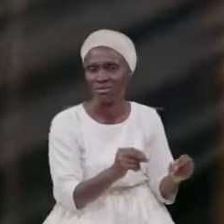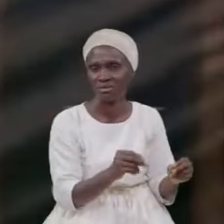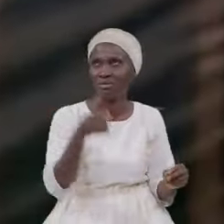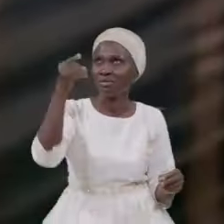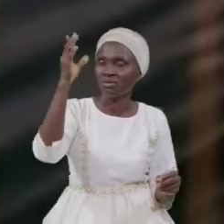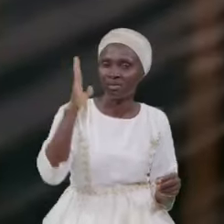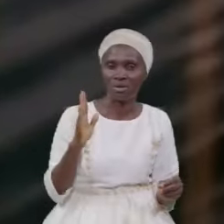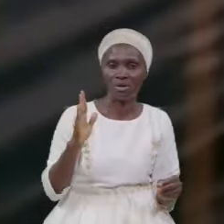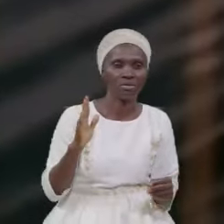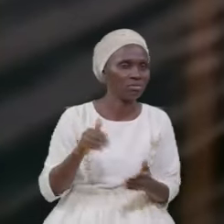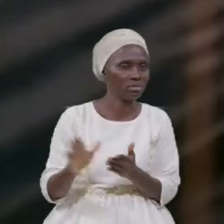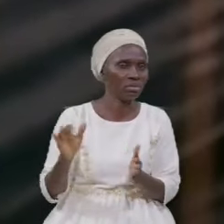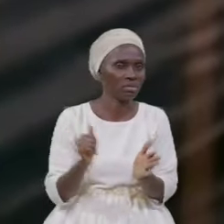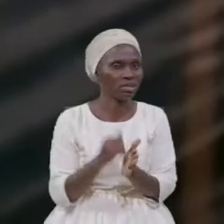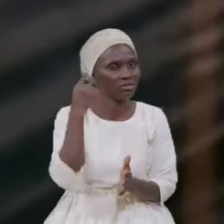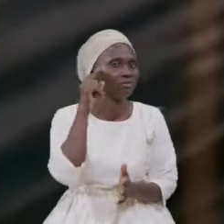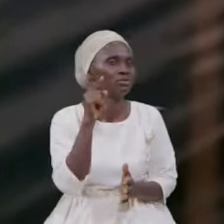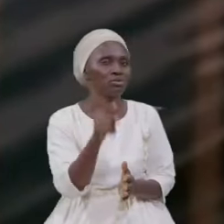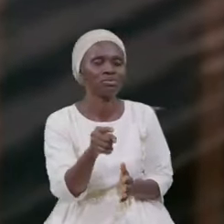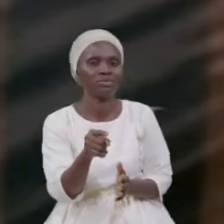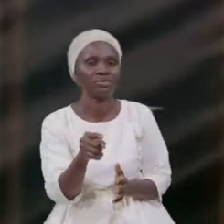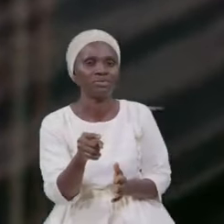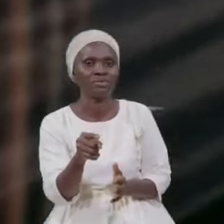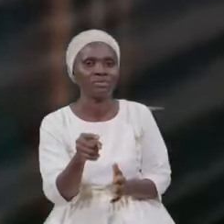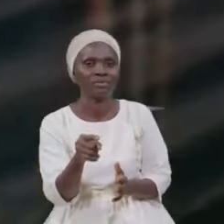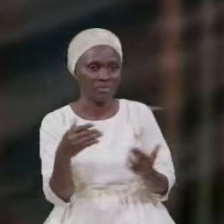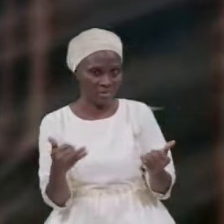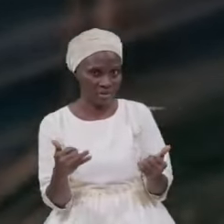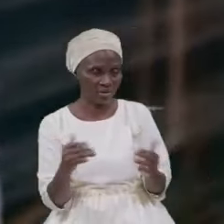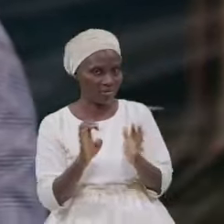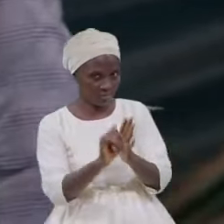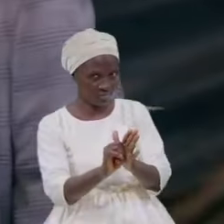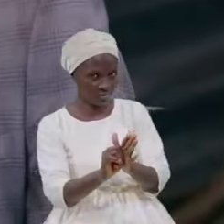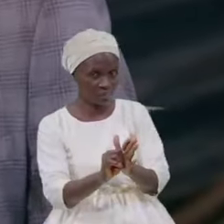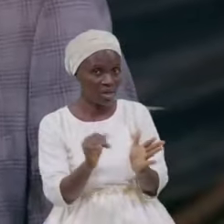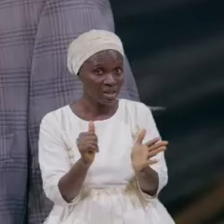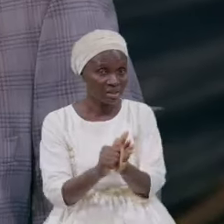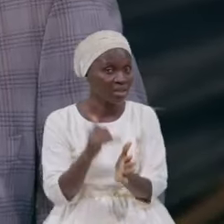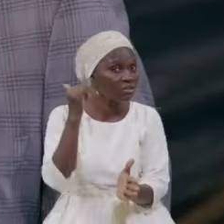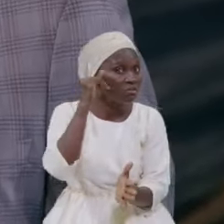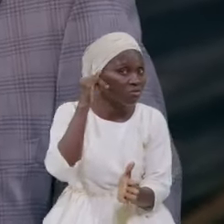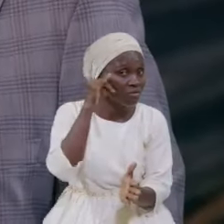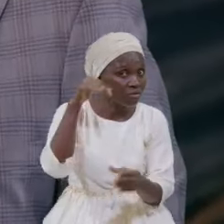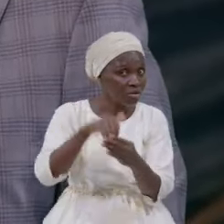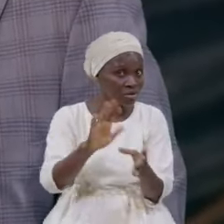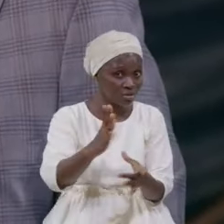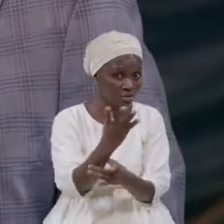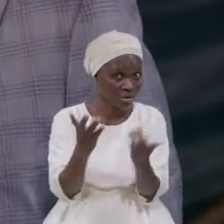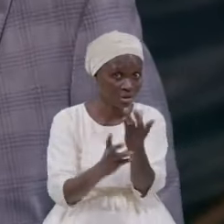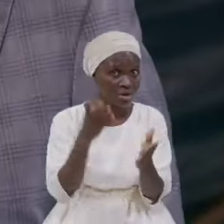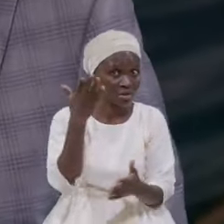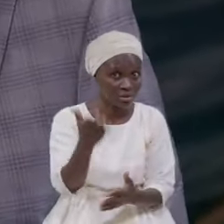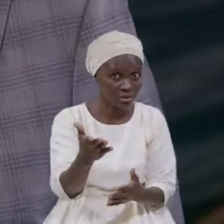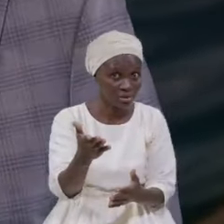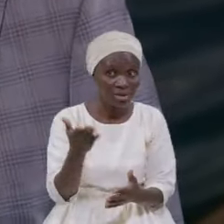that phone you have in your hand. There are some dirty pictures there, almost